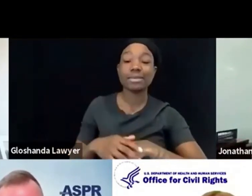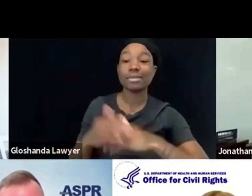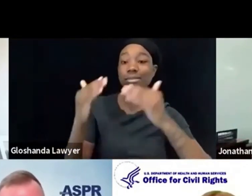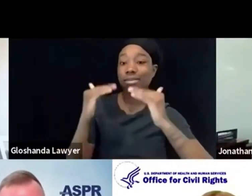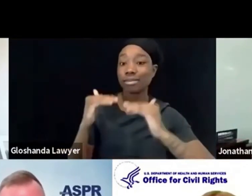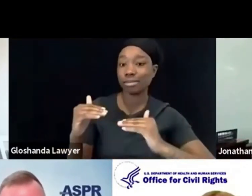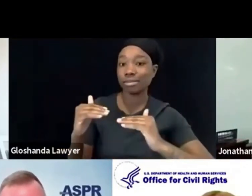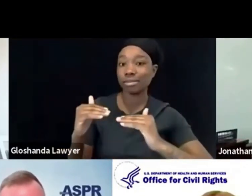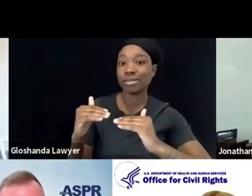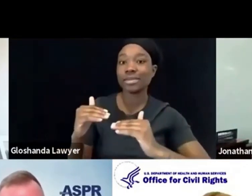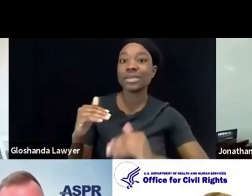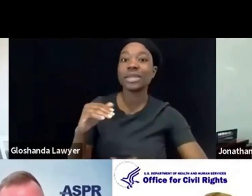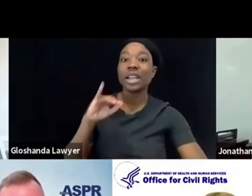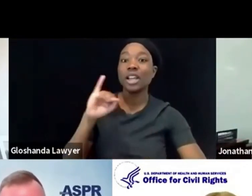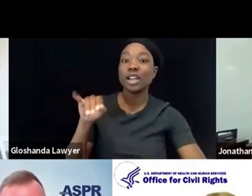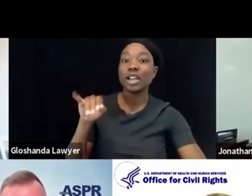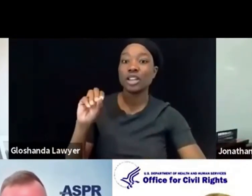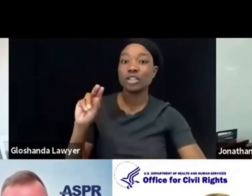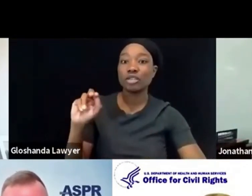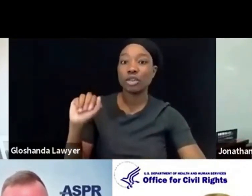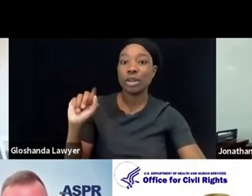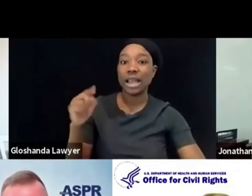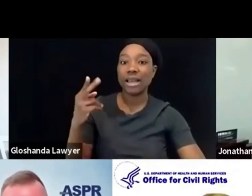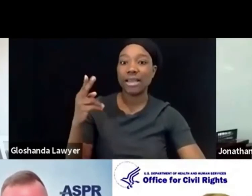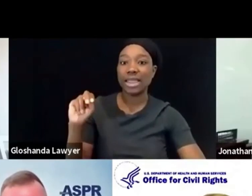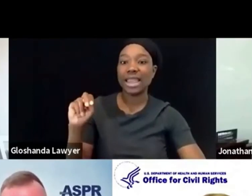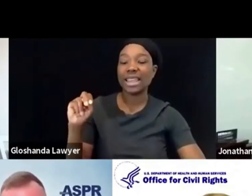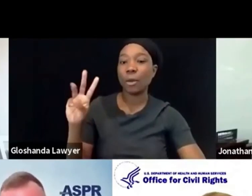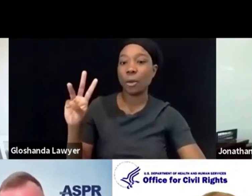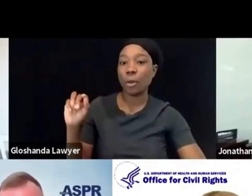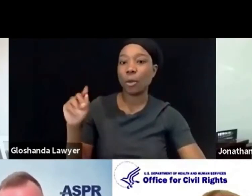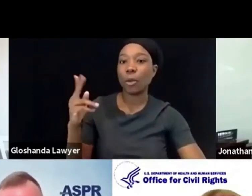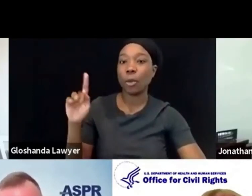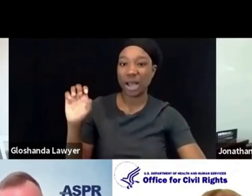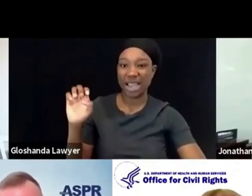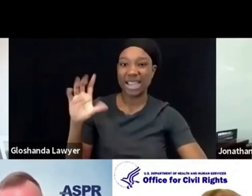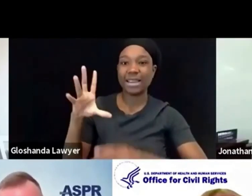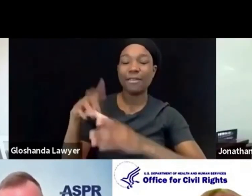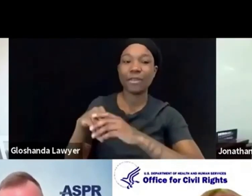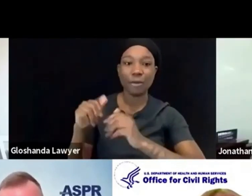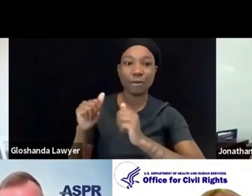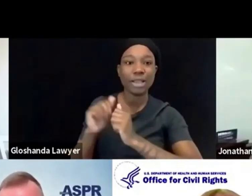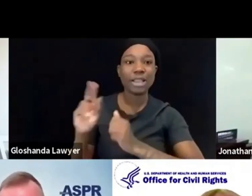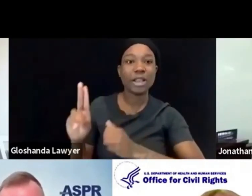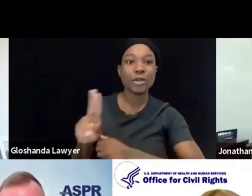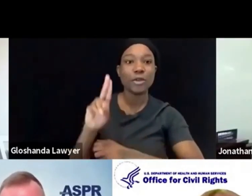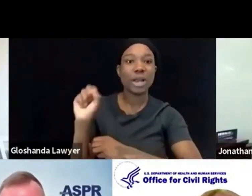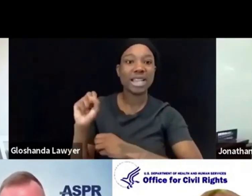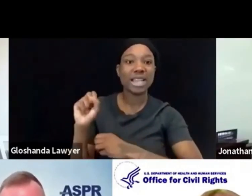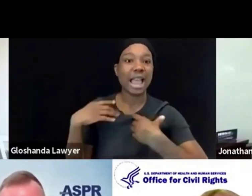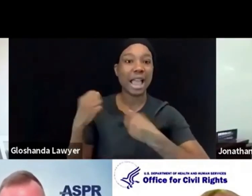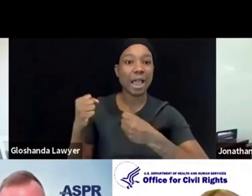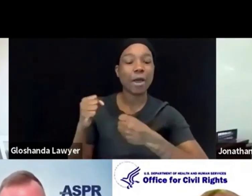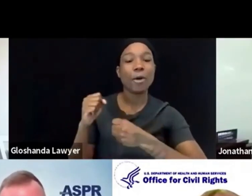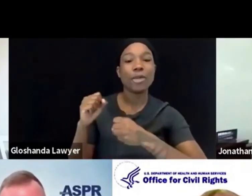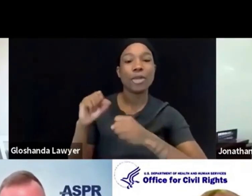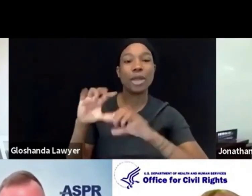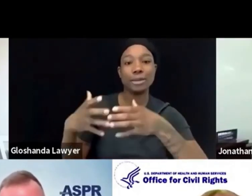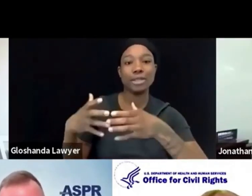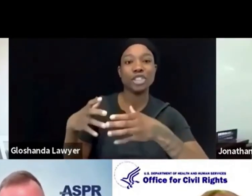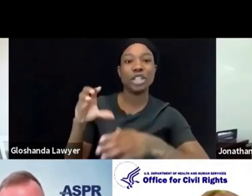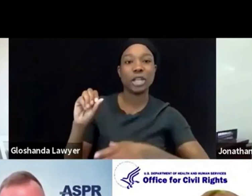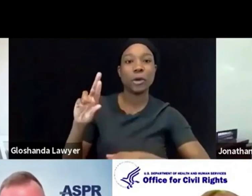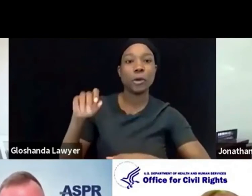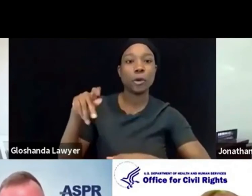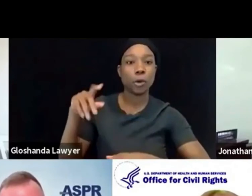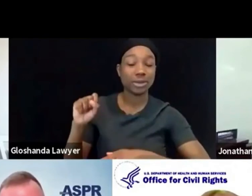is a career officer in the U.S. Public Health Service Commission Corps. He is an emergency manager specializing in the needs of children and